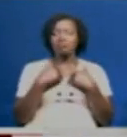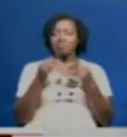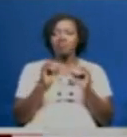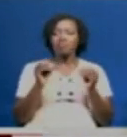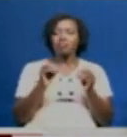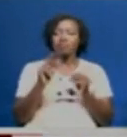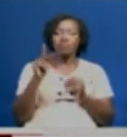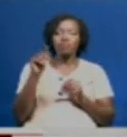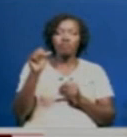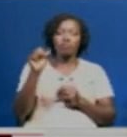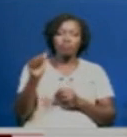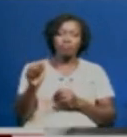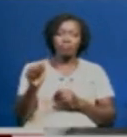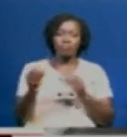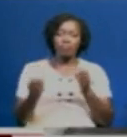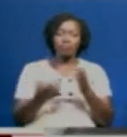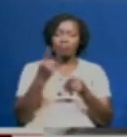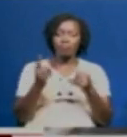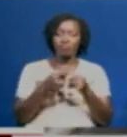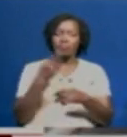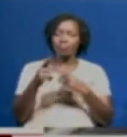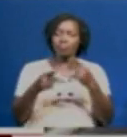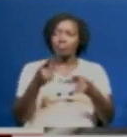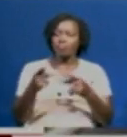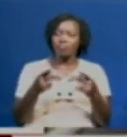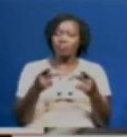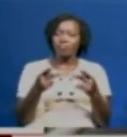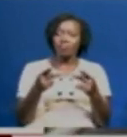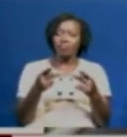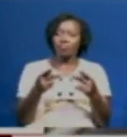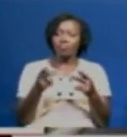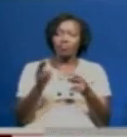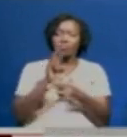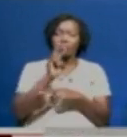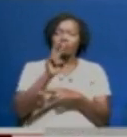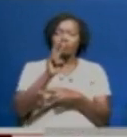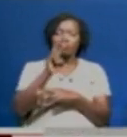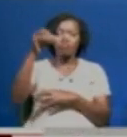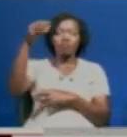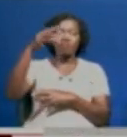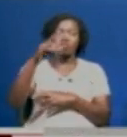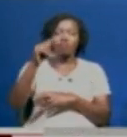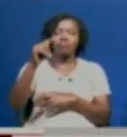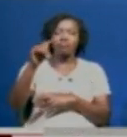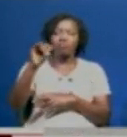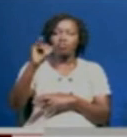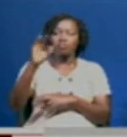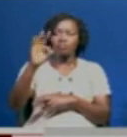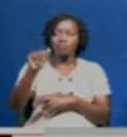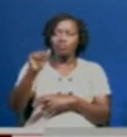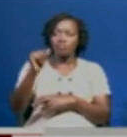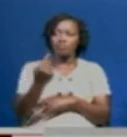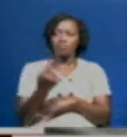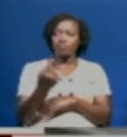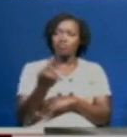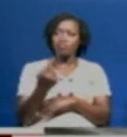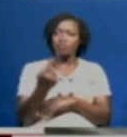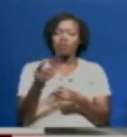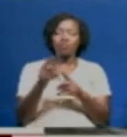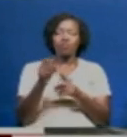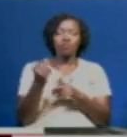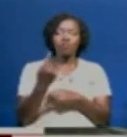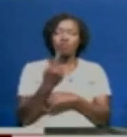is set to launch the first operational 3U Earth Observation Satellite, Taifa 1 Satellite, on April 11th,